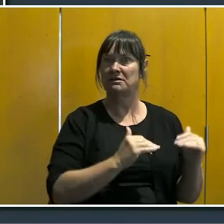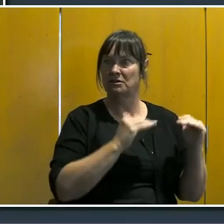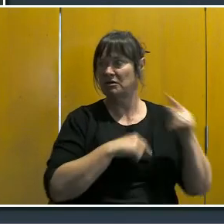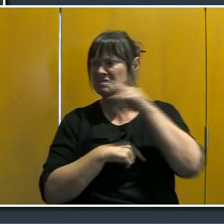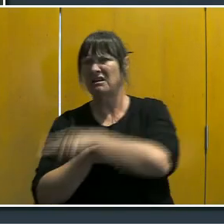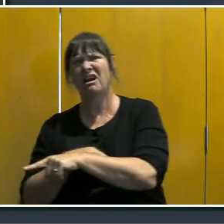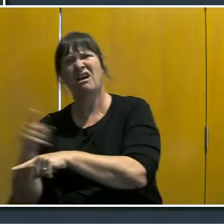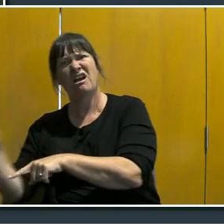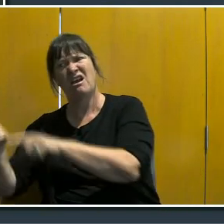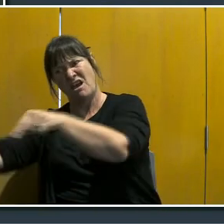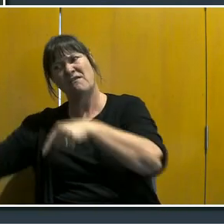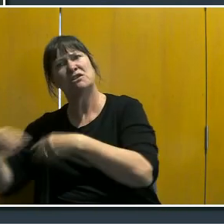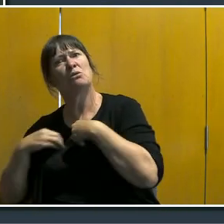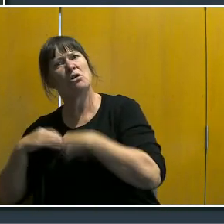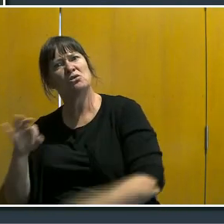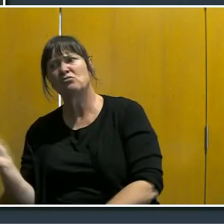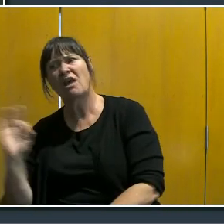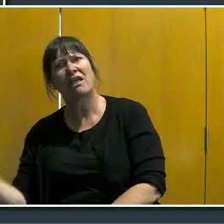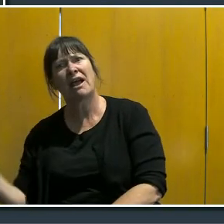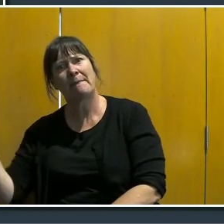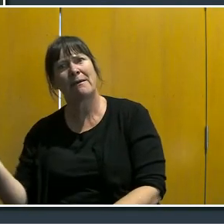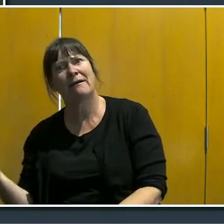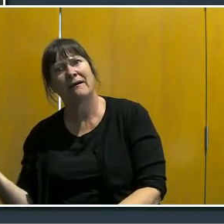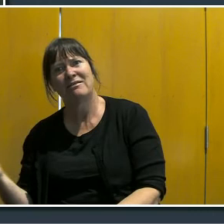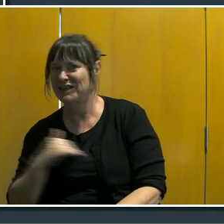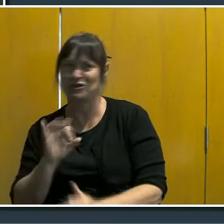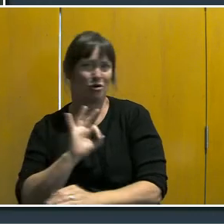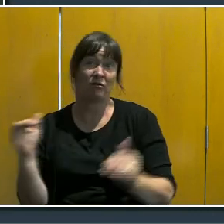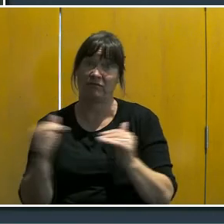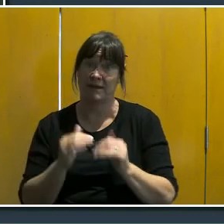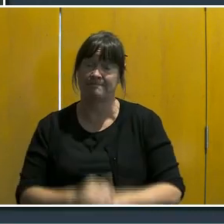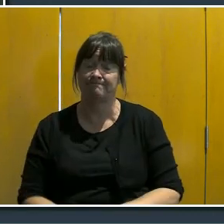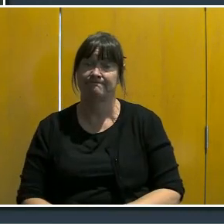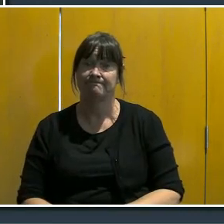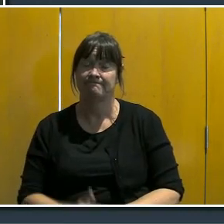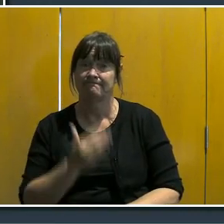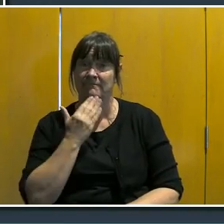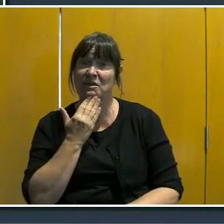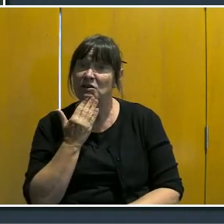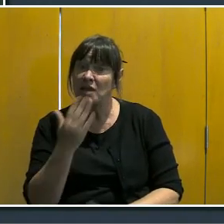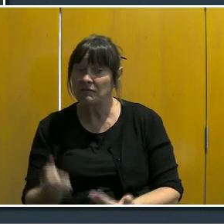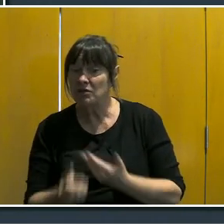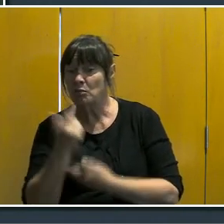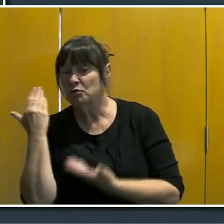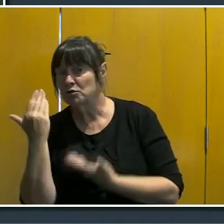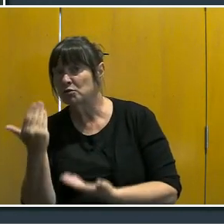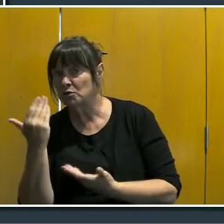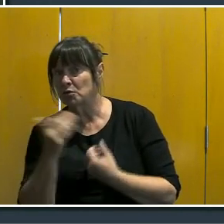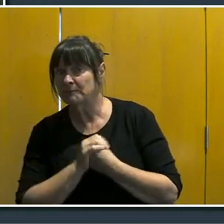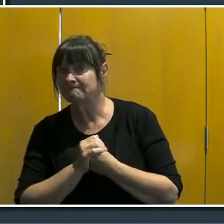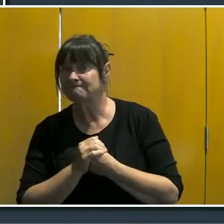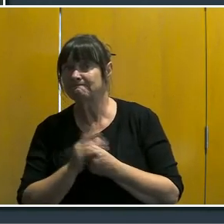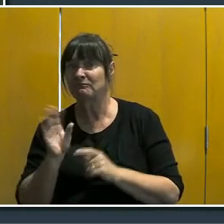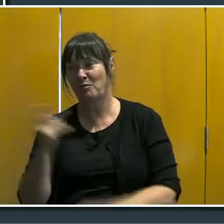have to accept the rates are a taxation under the Rating Powers Act. Thank you for the opportunity today, and both of us would more than welcome questions, Farrell